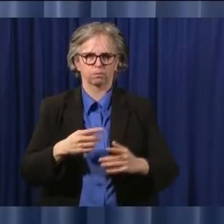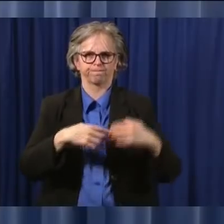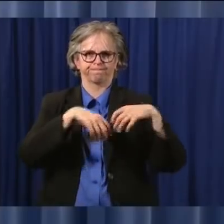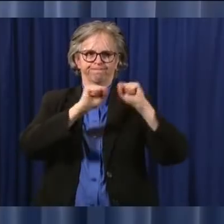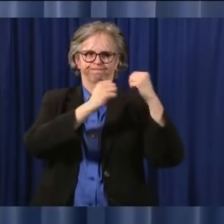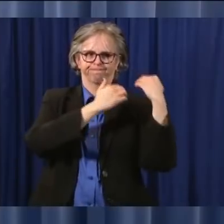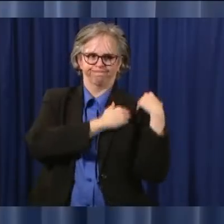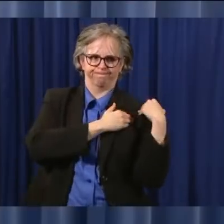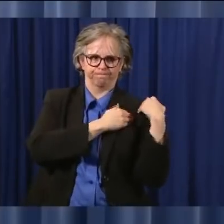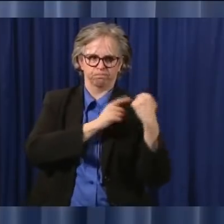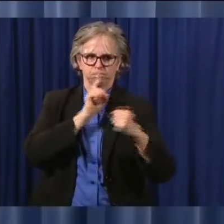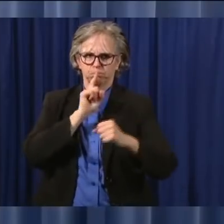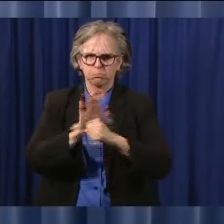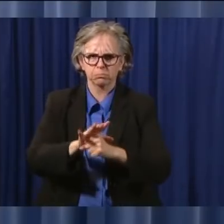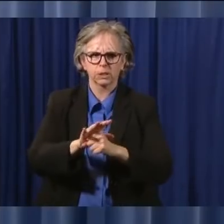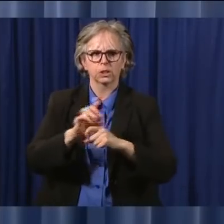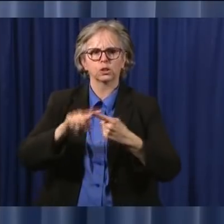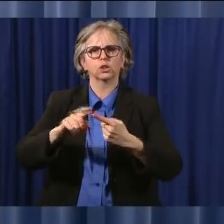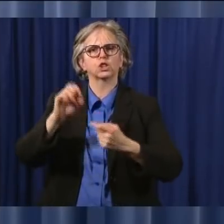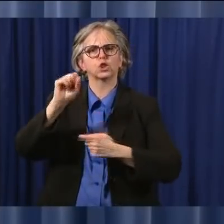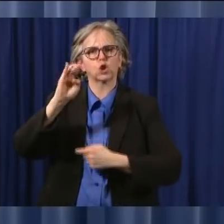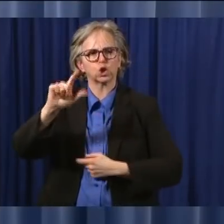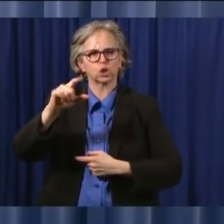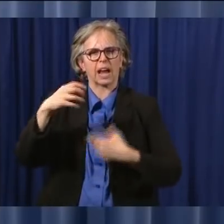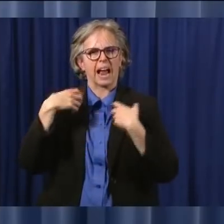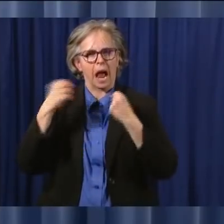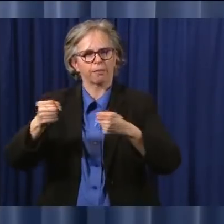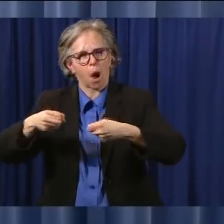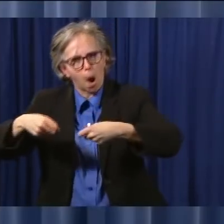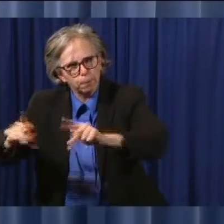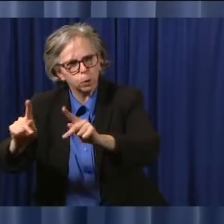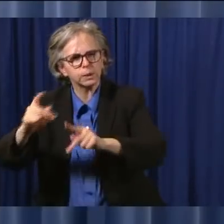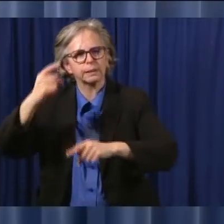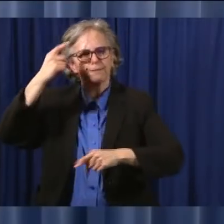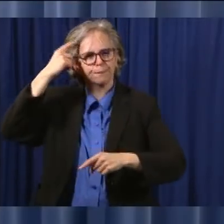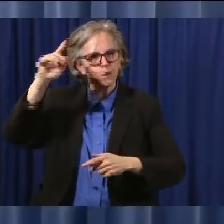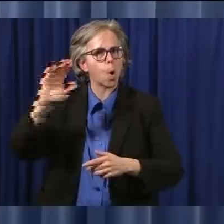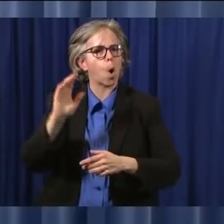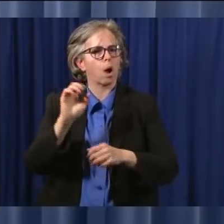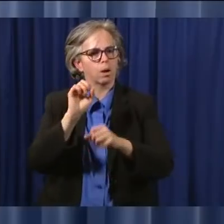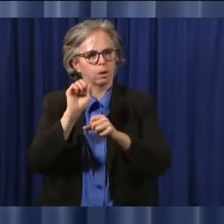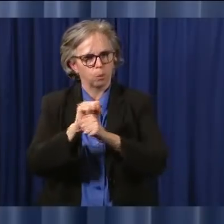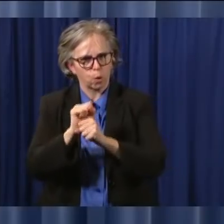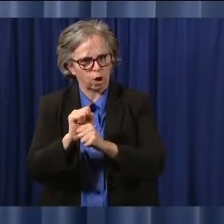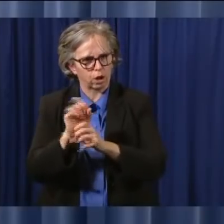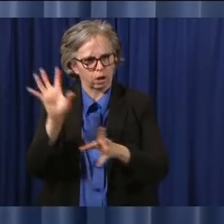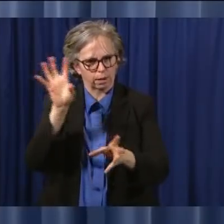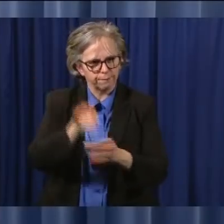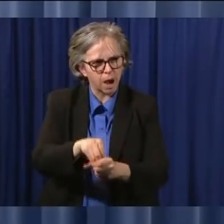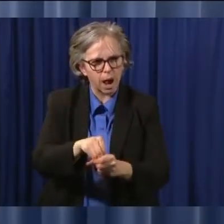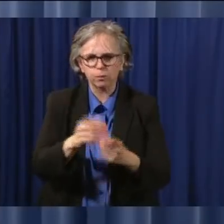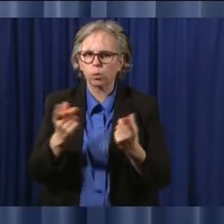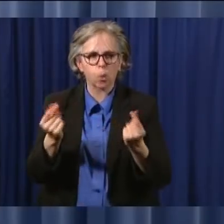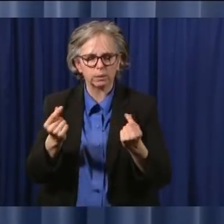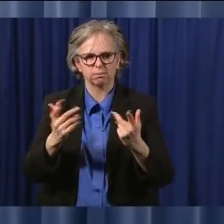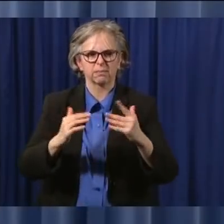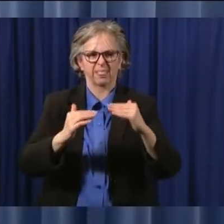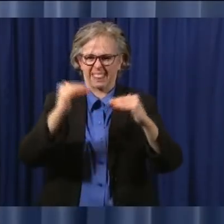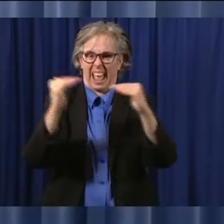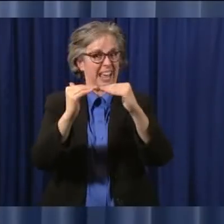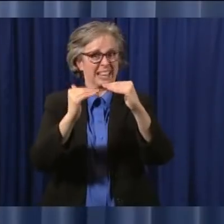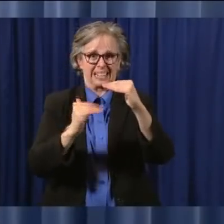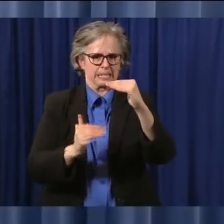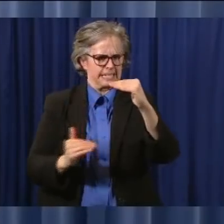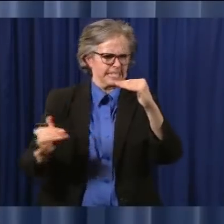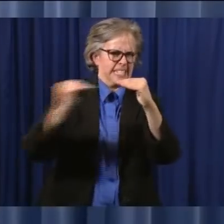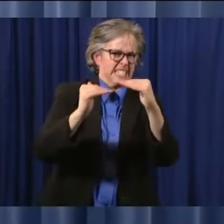opportunity. This person's work will build on several existing efforts to respond to health inequity by working directly with